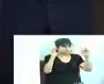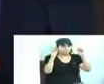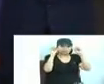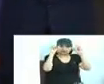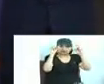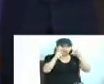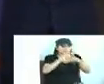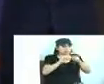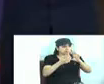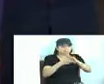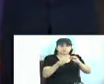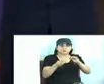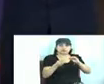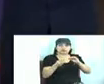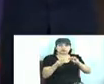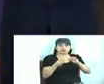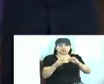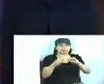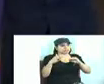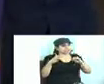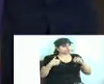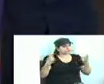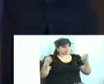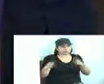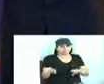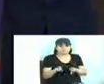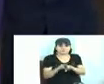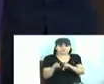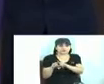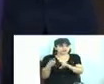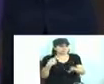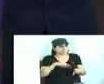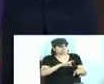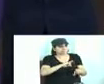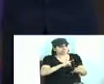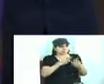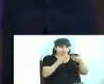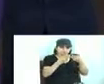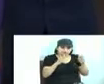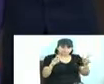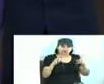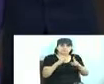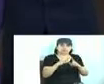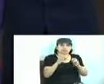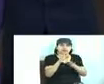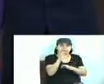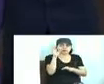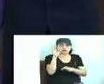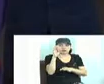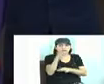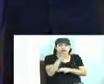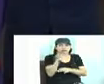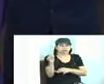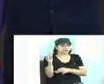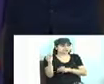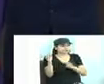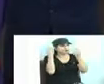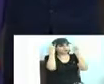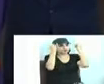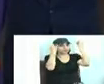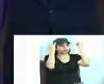story that is yet unfolding as we open up to spirit and